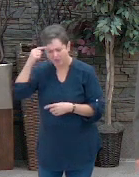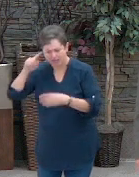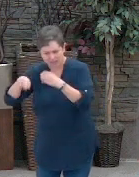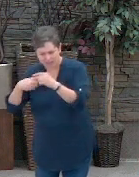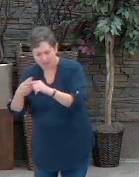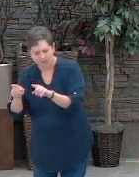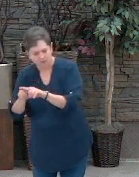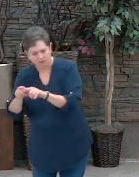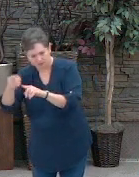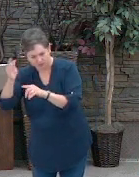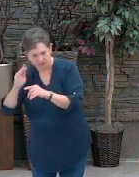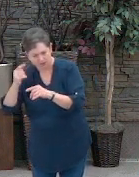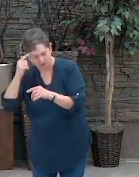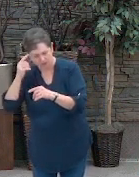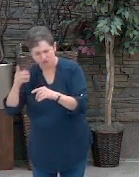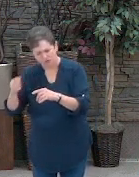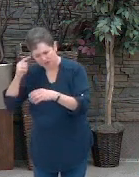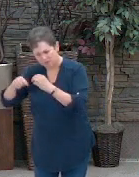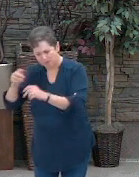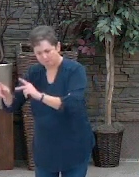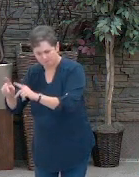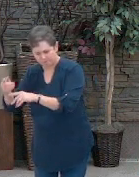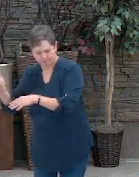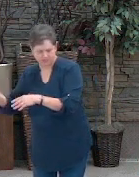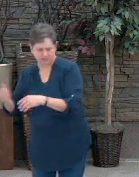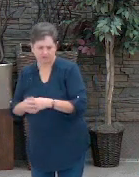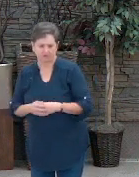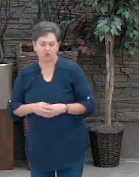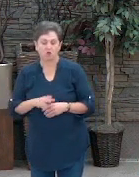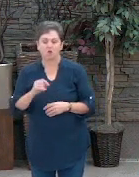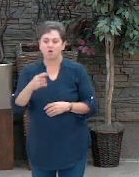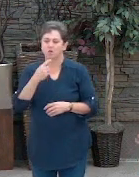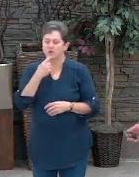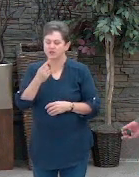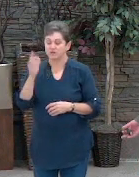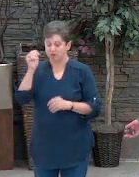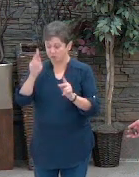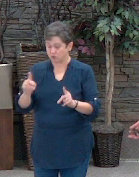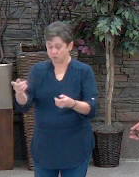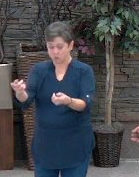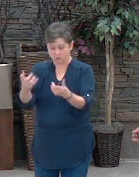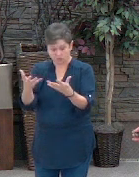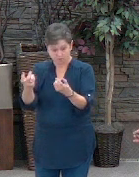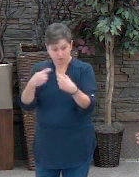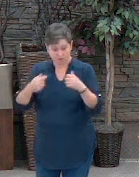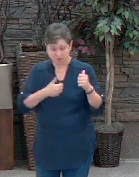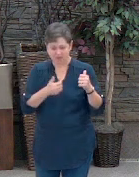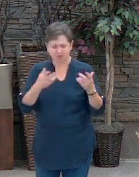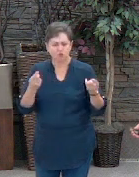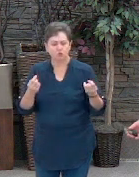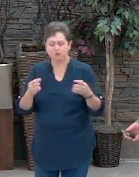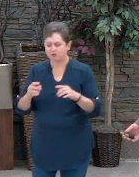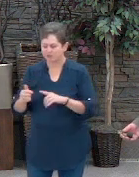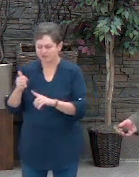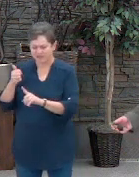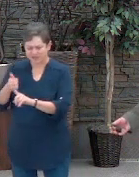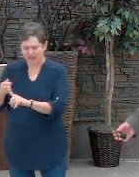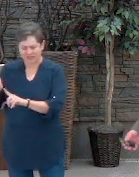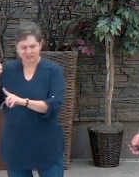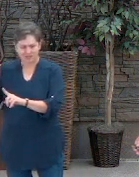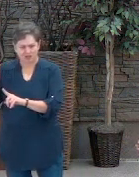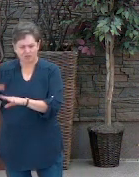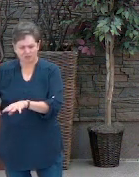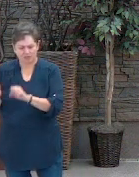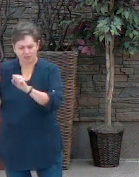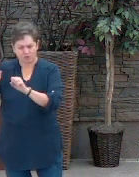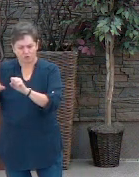God, but the things of men." Or when he would say, "If anyone would come after me, he must deny himself, take up his cross and